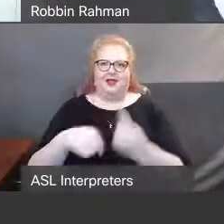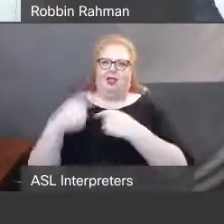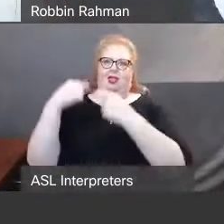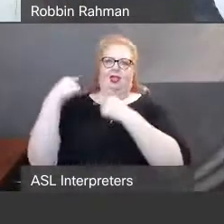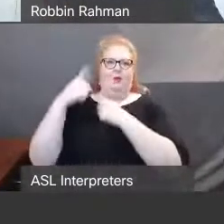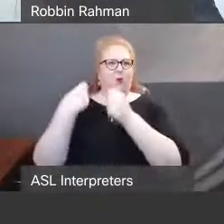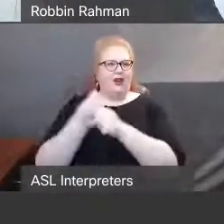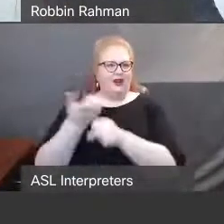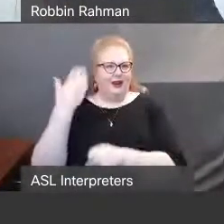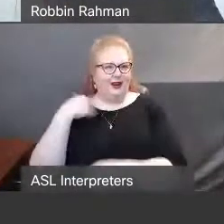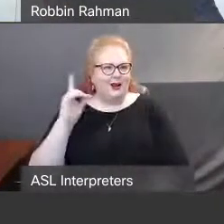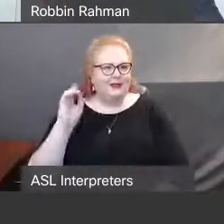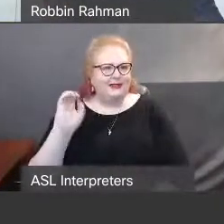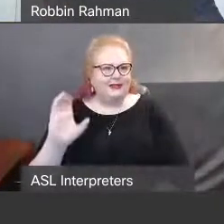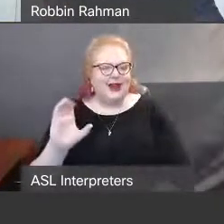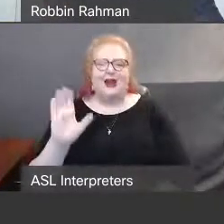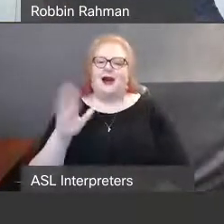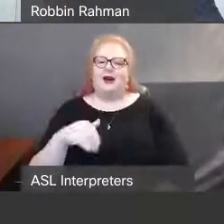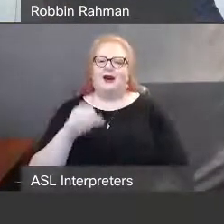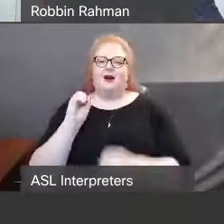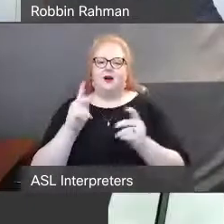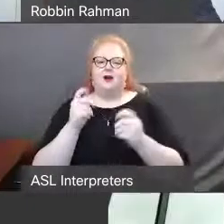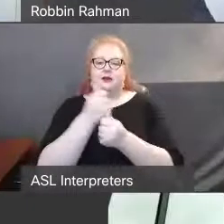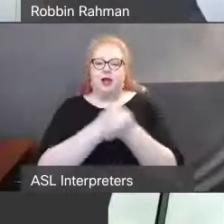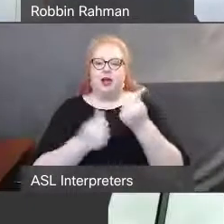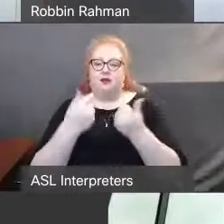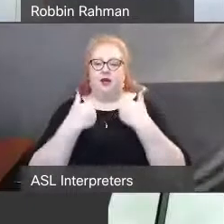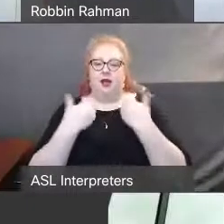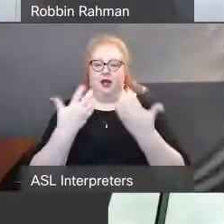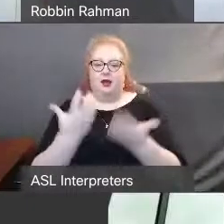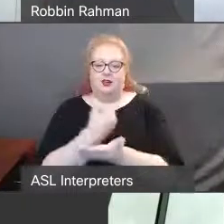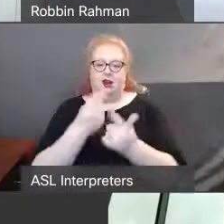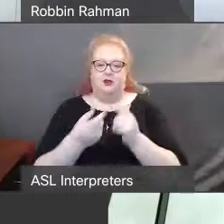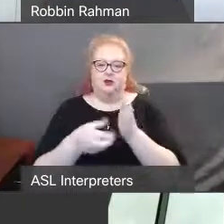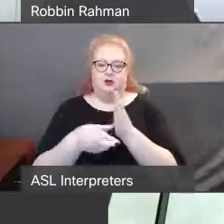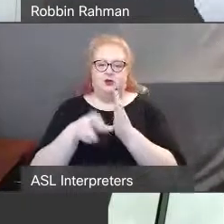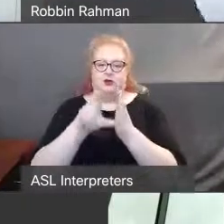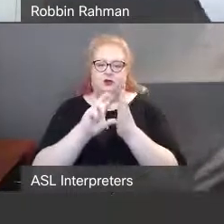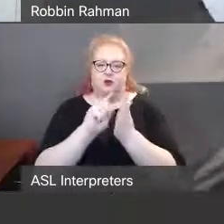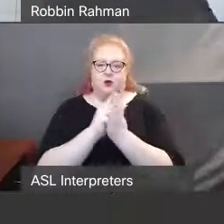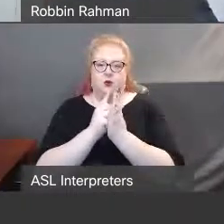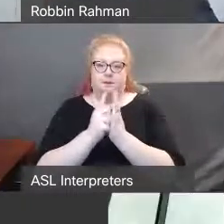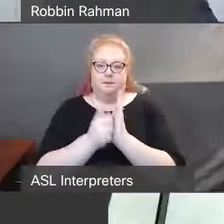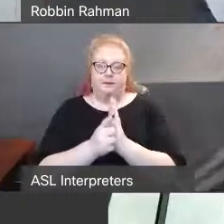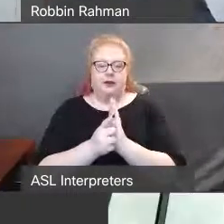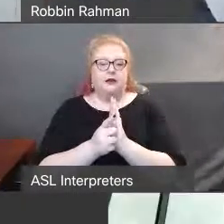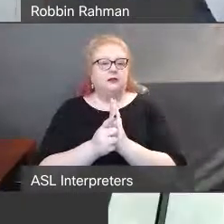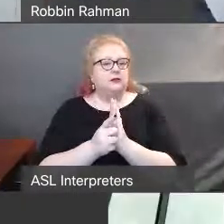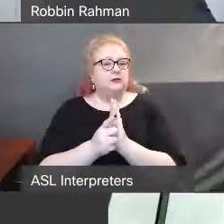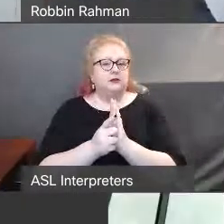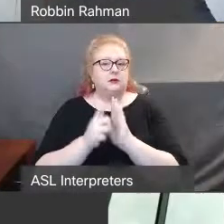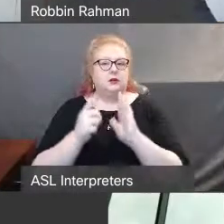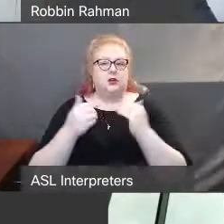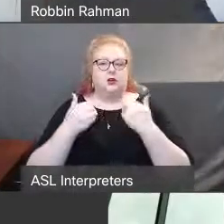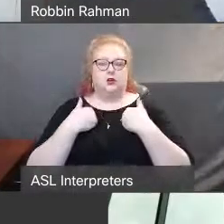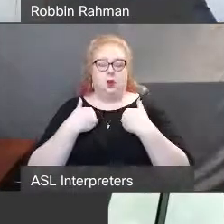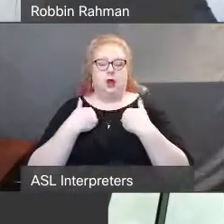Okay. Let's see, has everyone had a chance to review the minutes? And if so, can we get a motion to